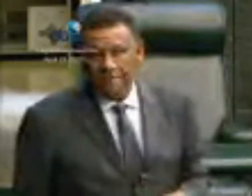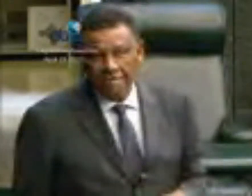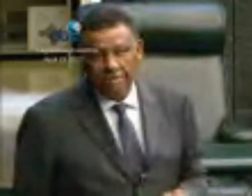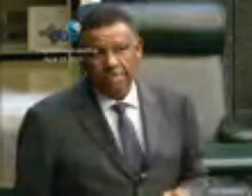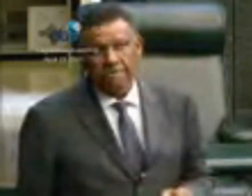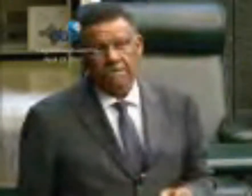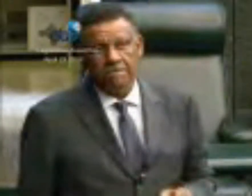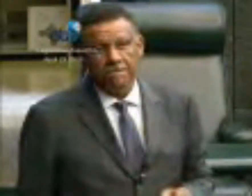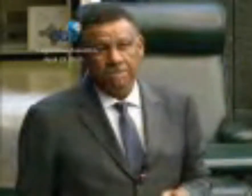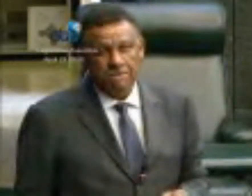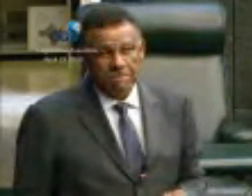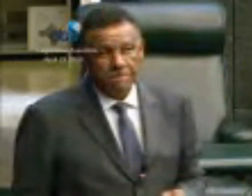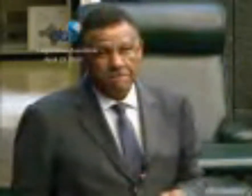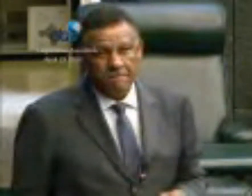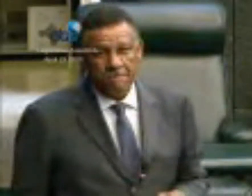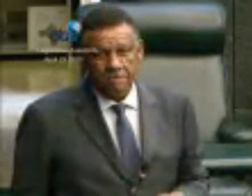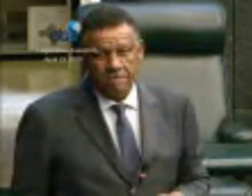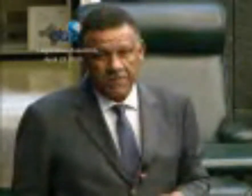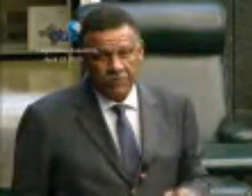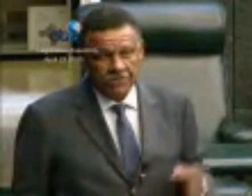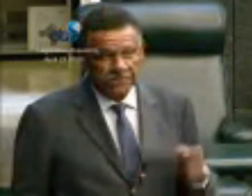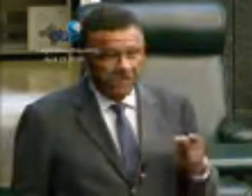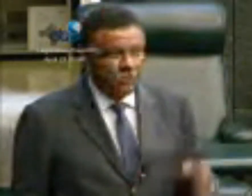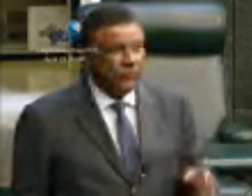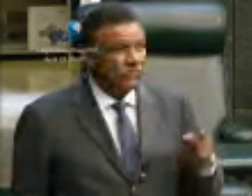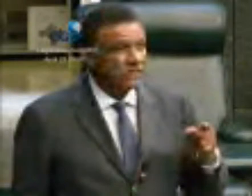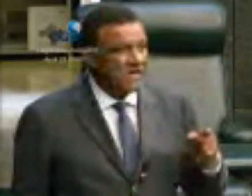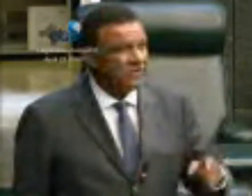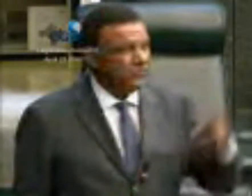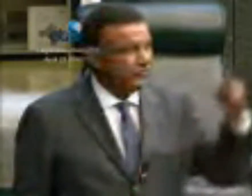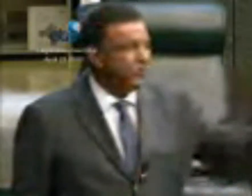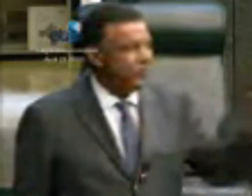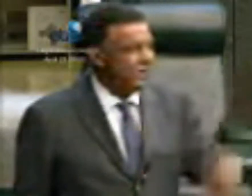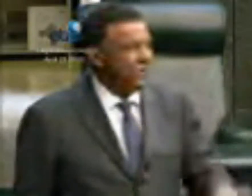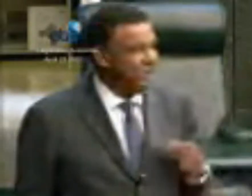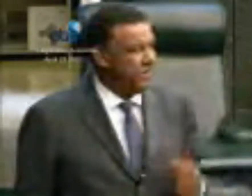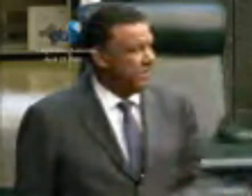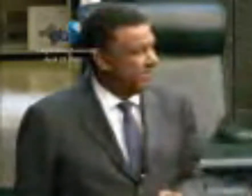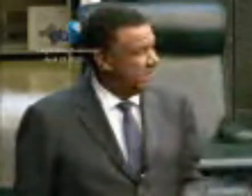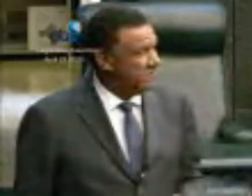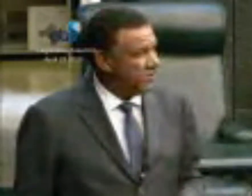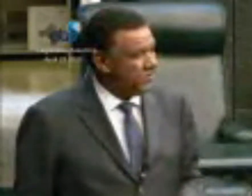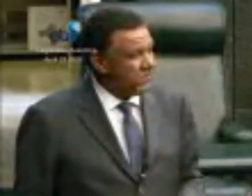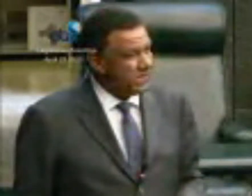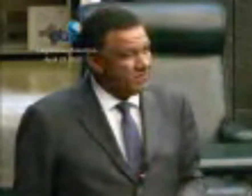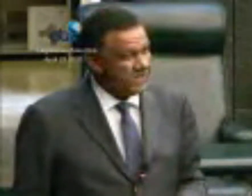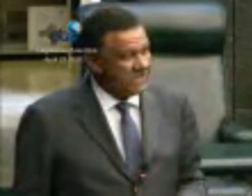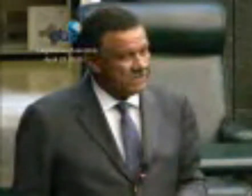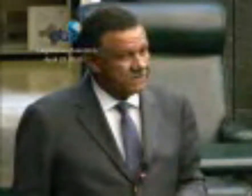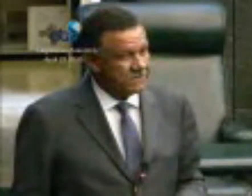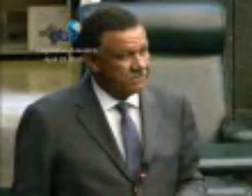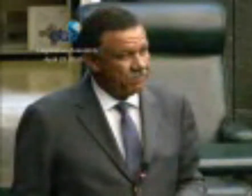They refused to have those children anywhere but in the Cayman Islands.